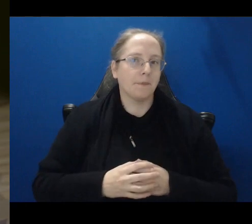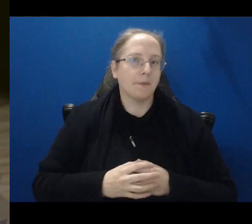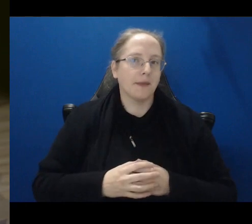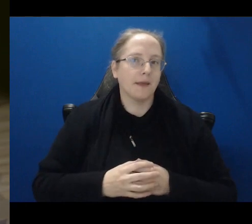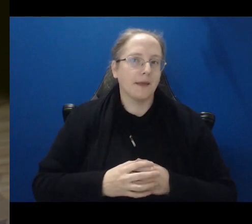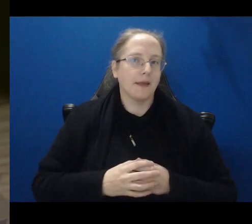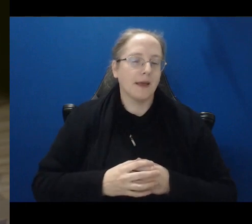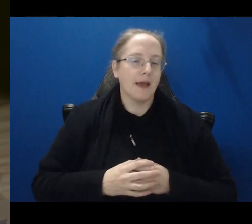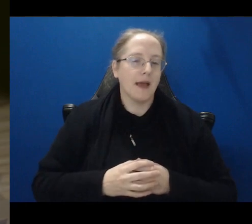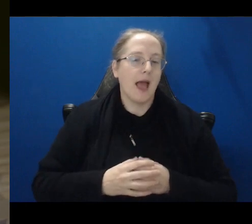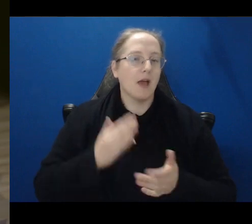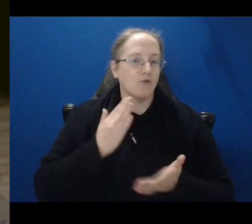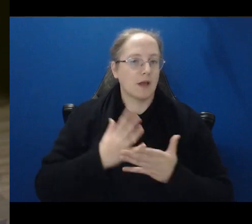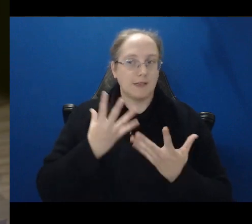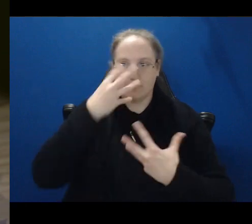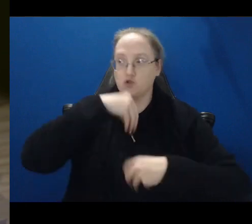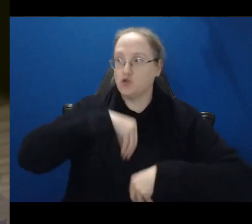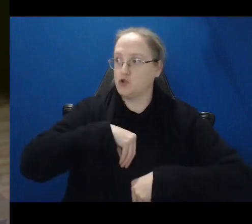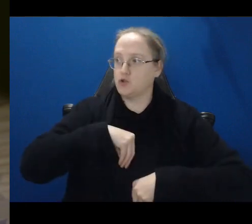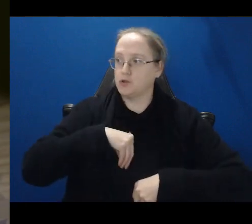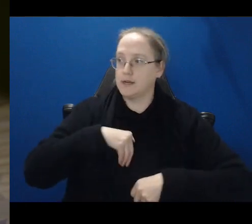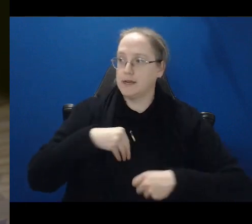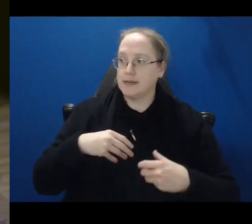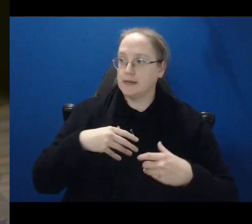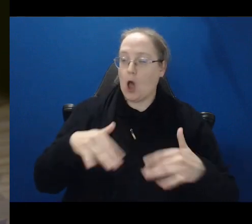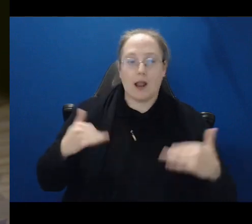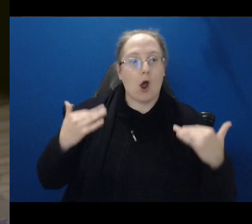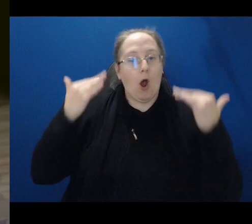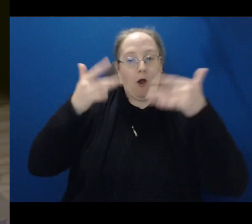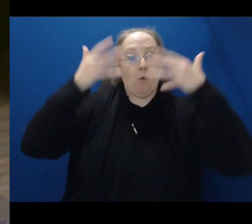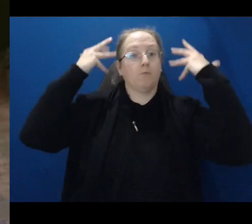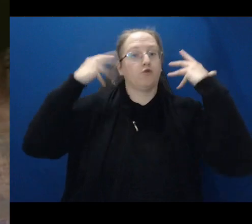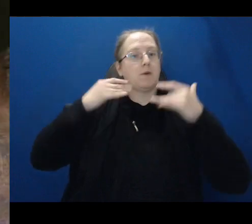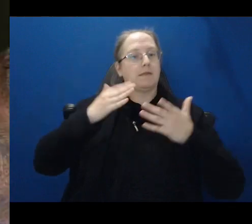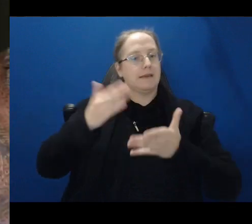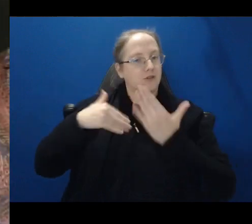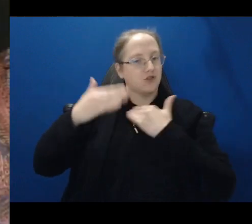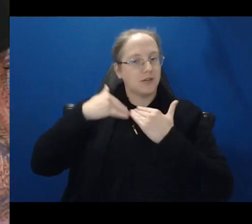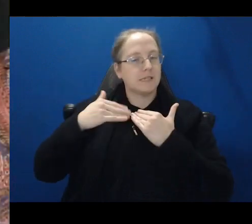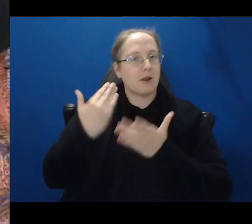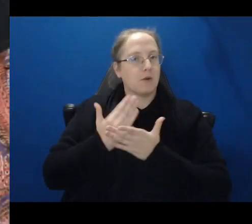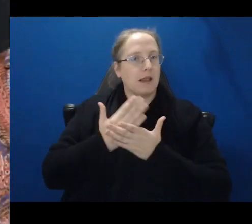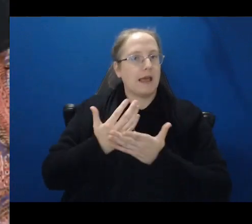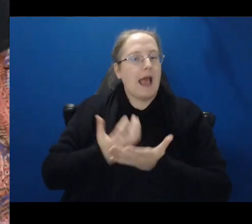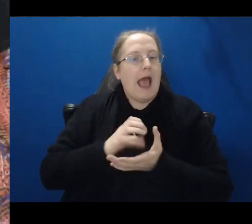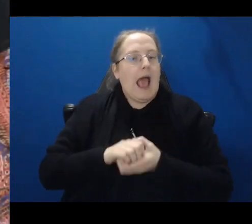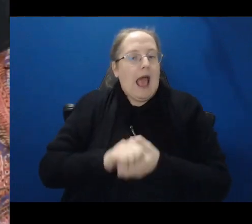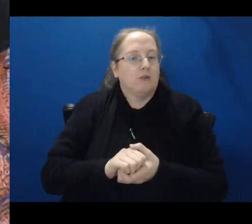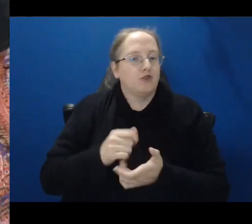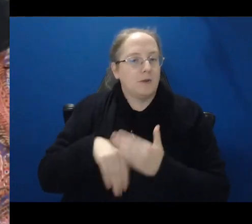in the kind of histories that it told, but it also kind of held you in a way, and I kind of loved that, so thank you.